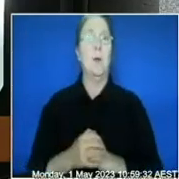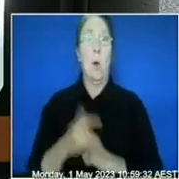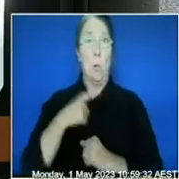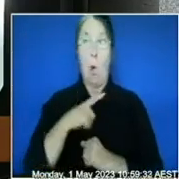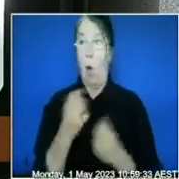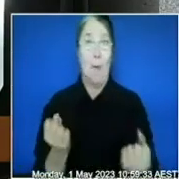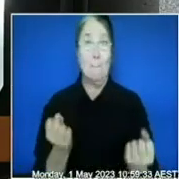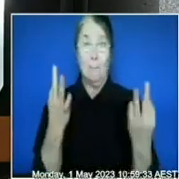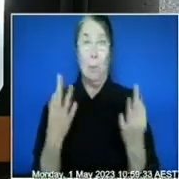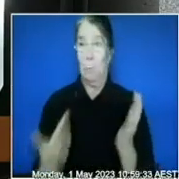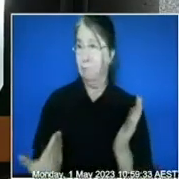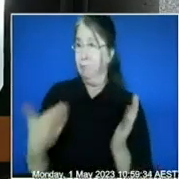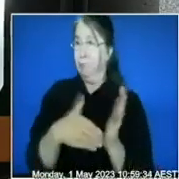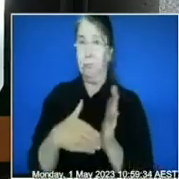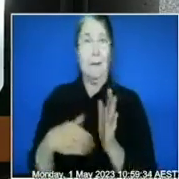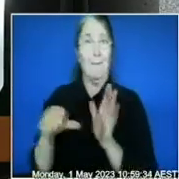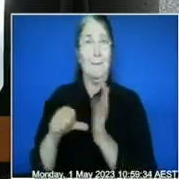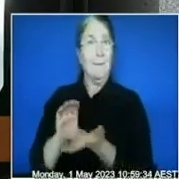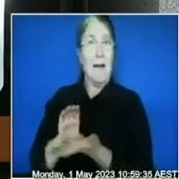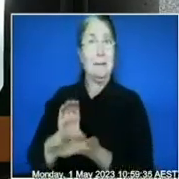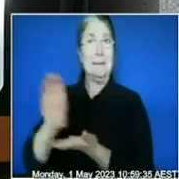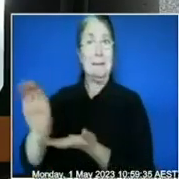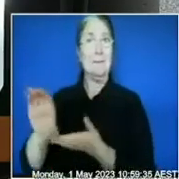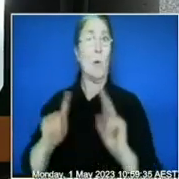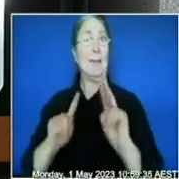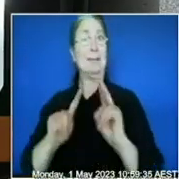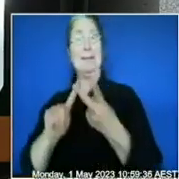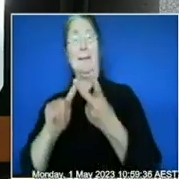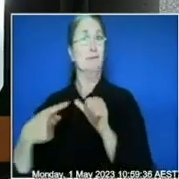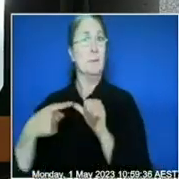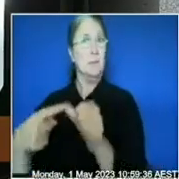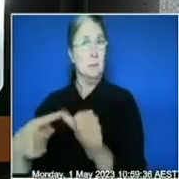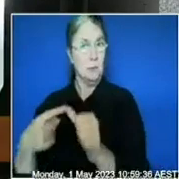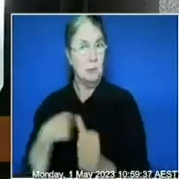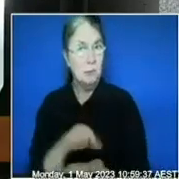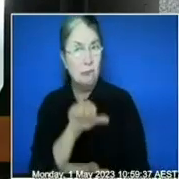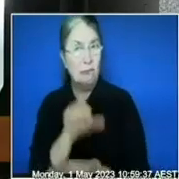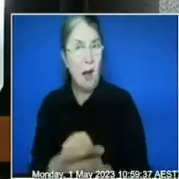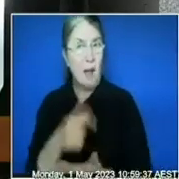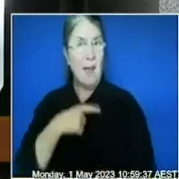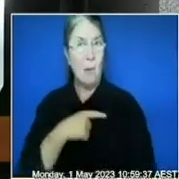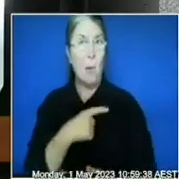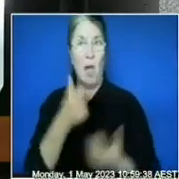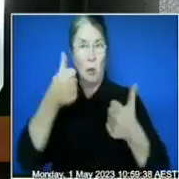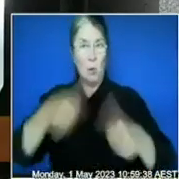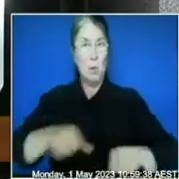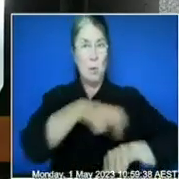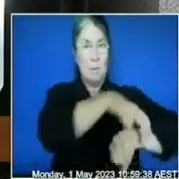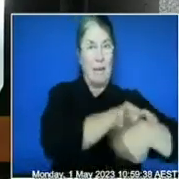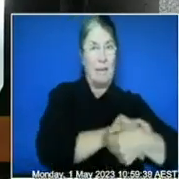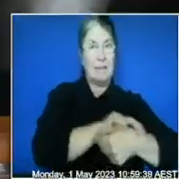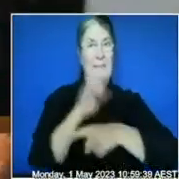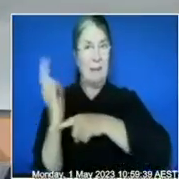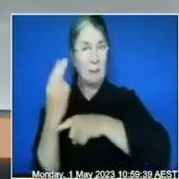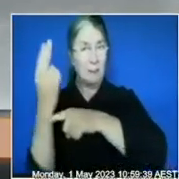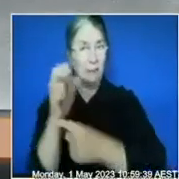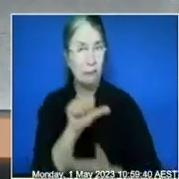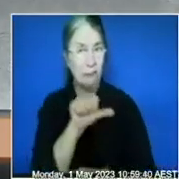There was no dedicated funding for that secondary response, but it relies heavily on the existing